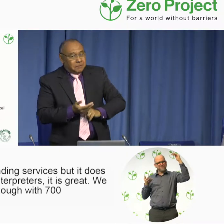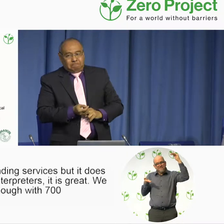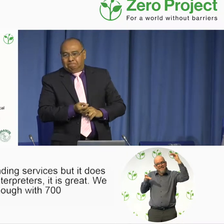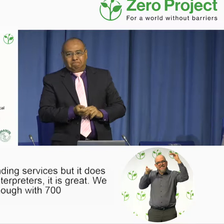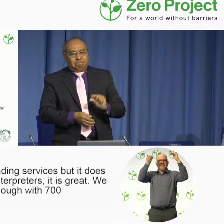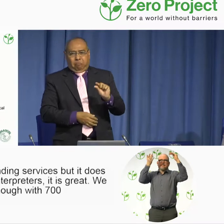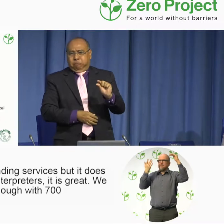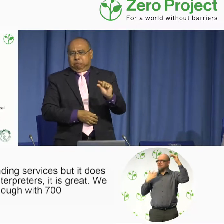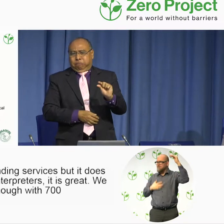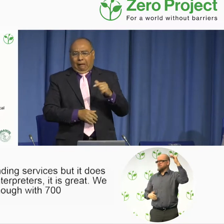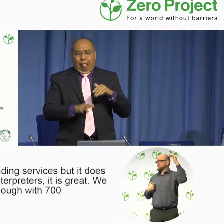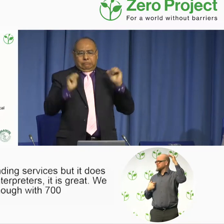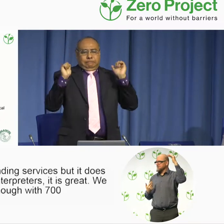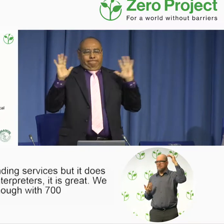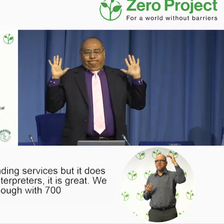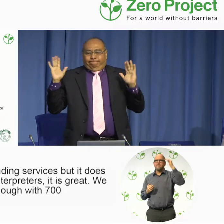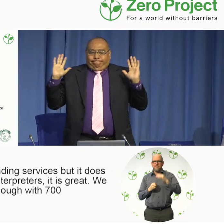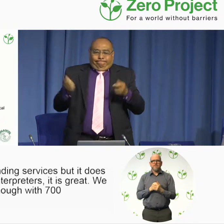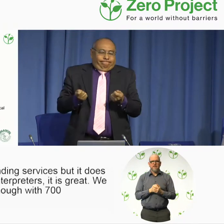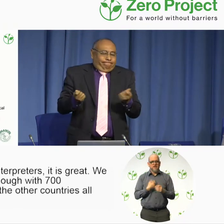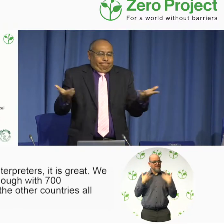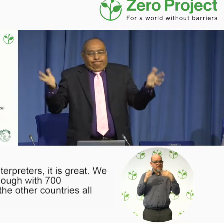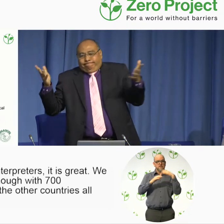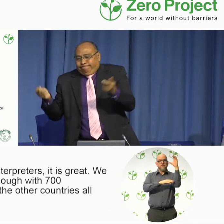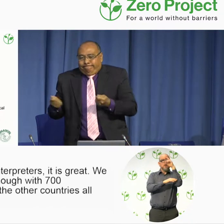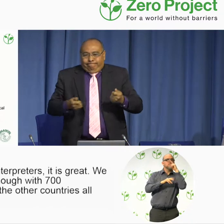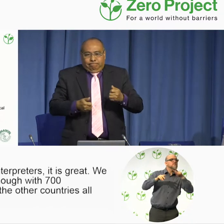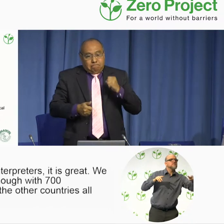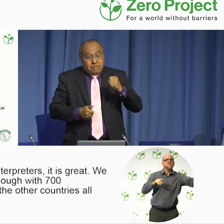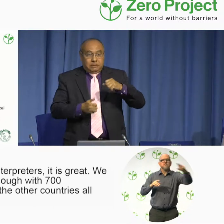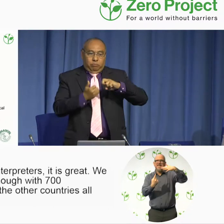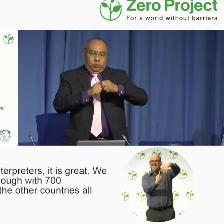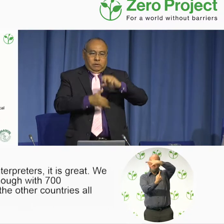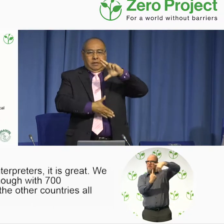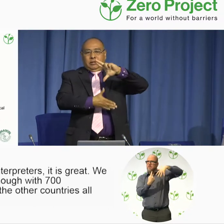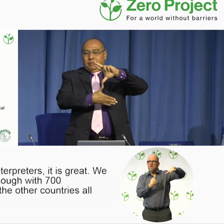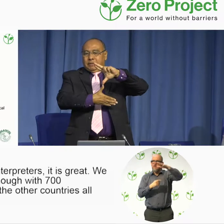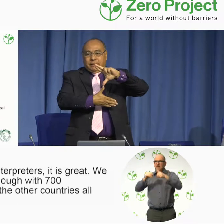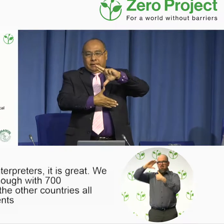And we saw the situation of the other countries all around South America, and